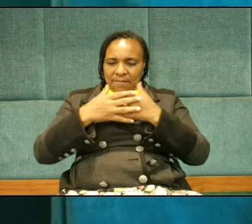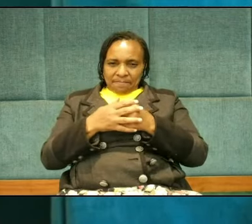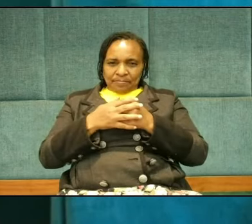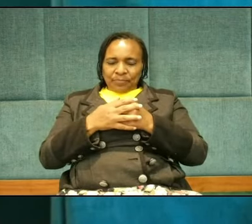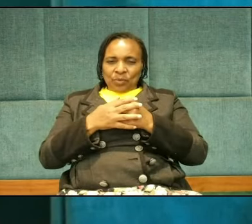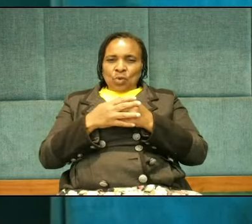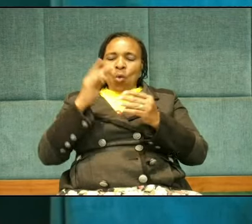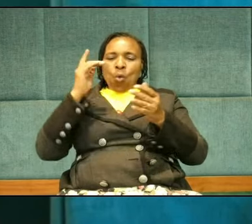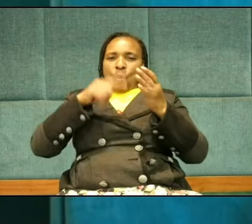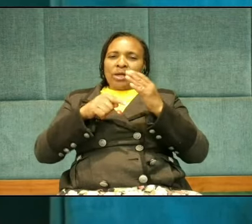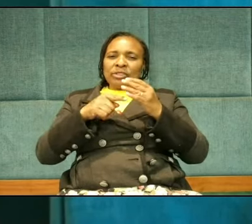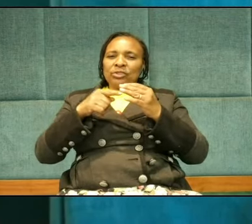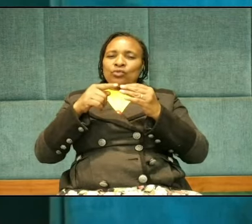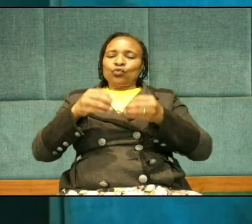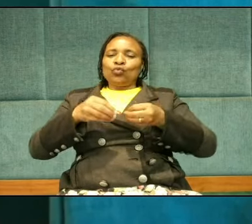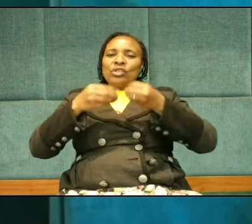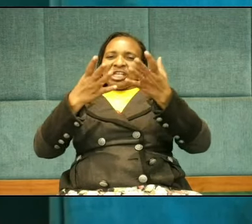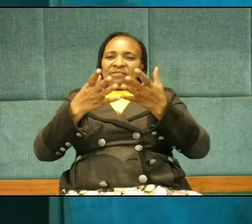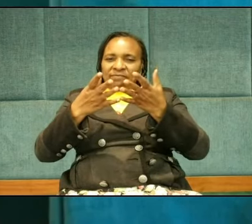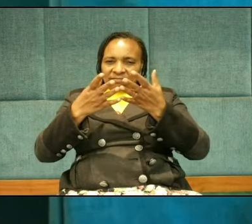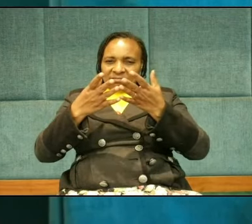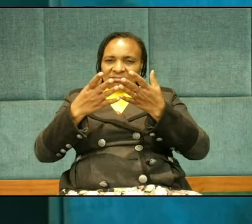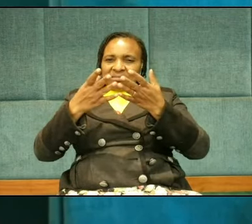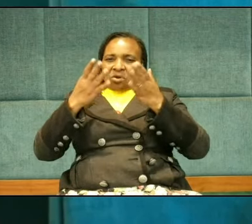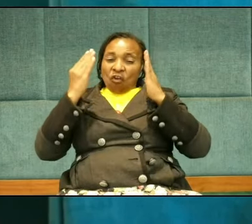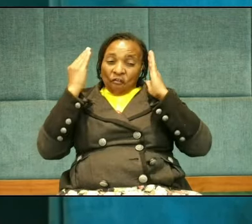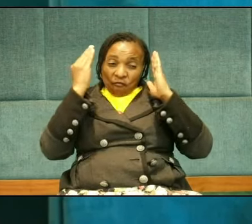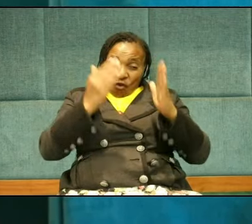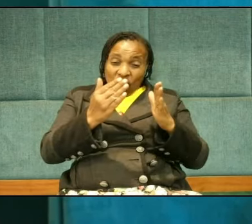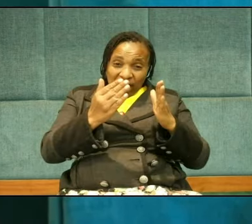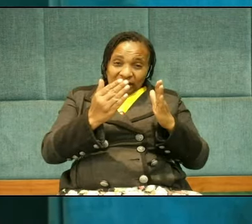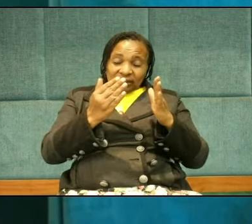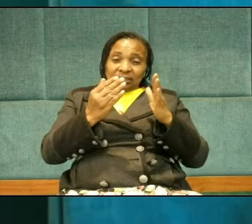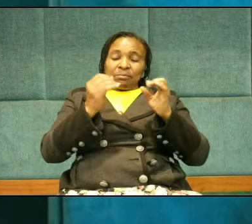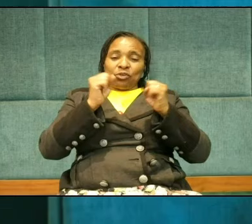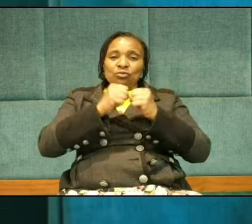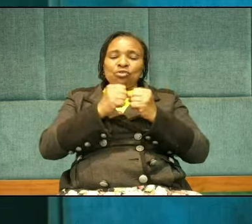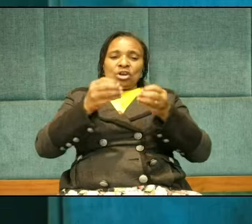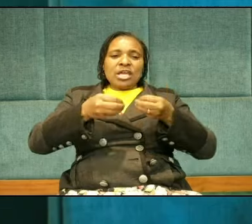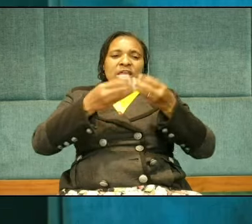yeah, once you give it data, it gives you back data,